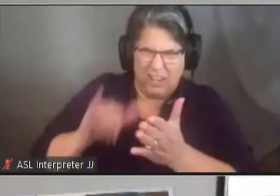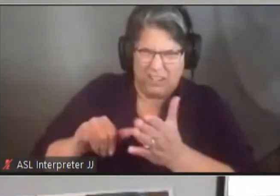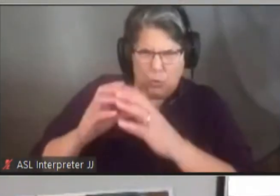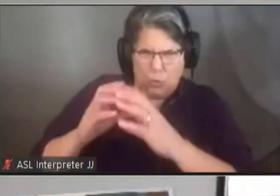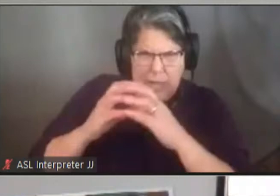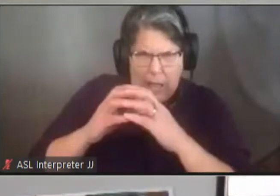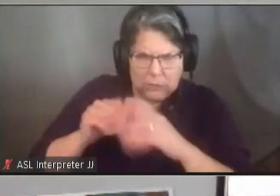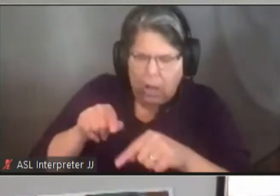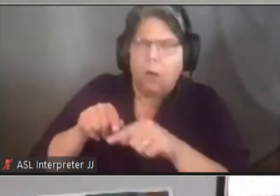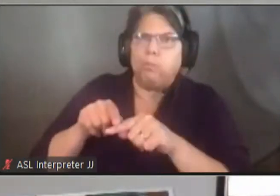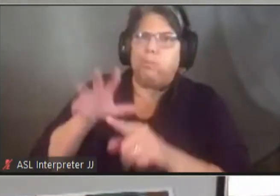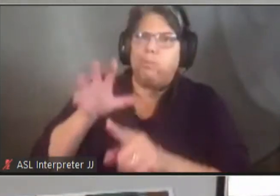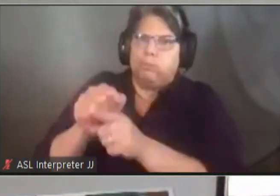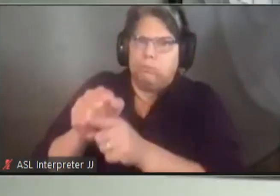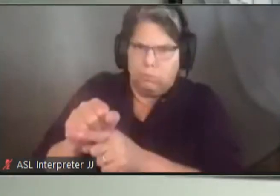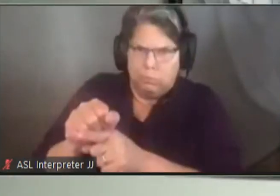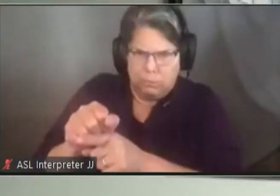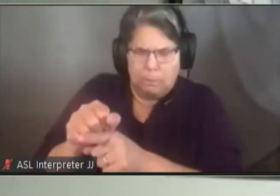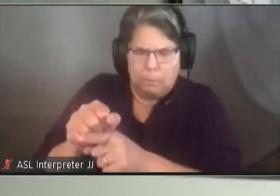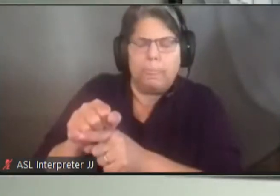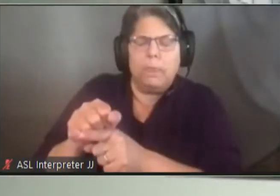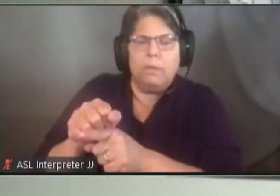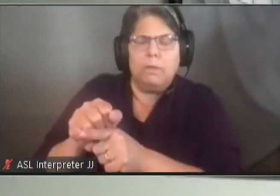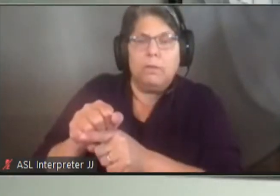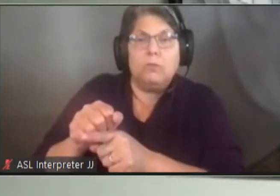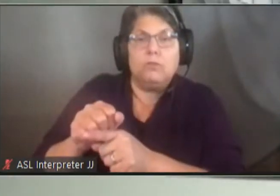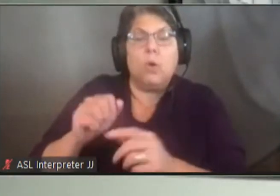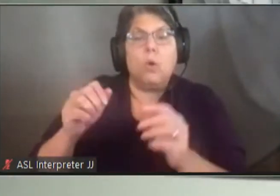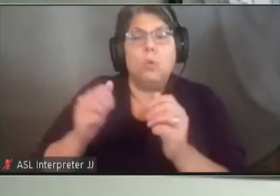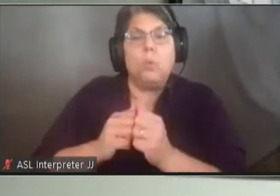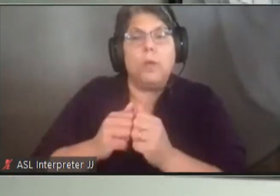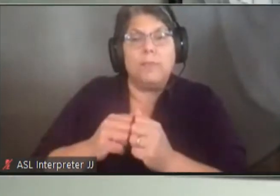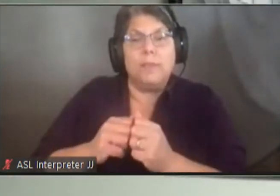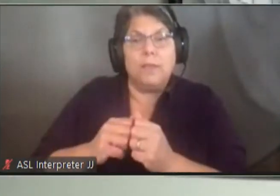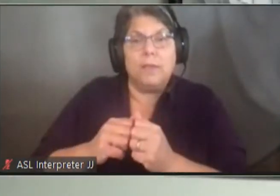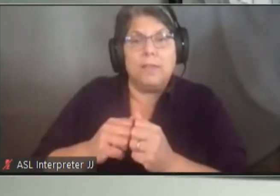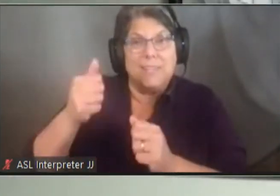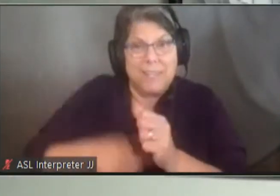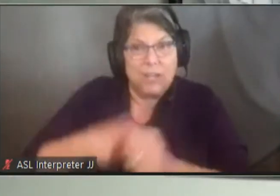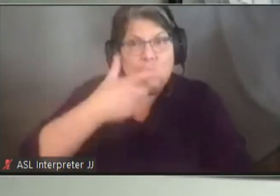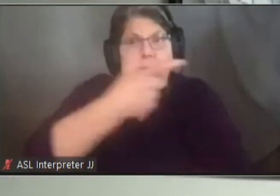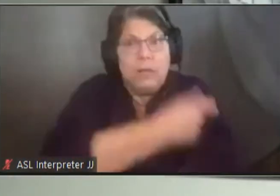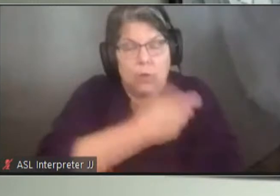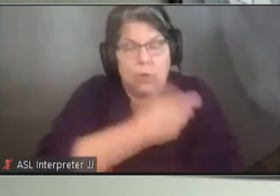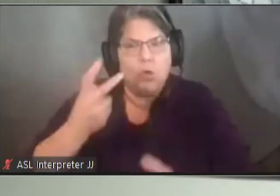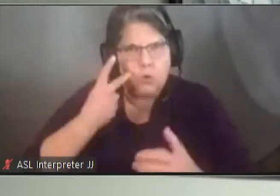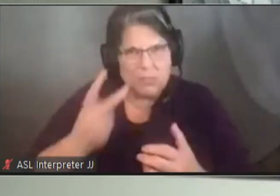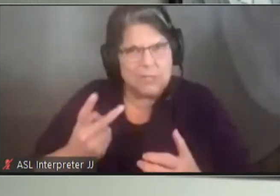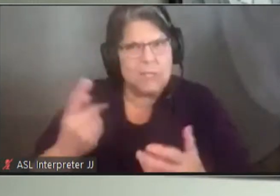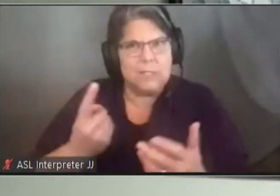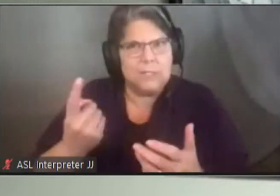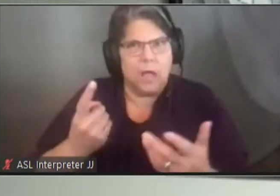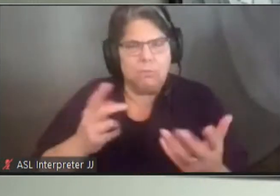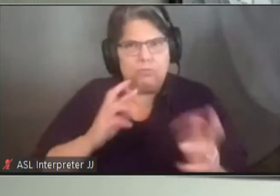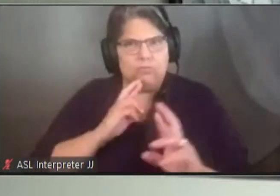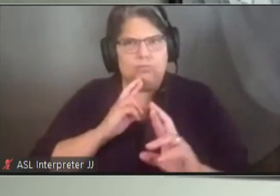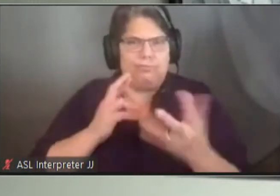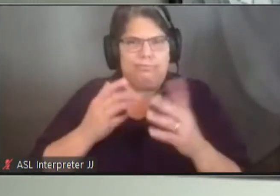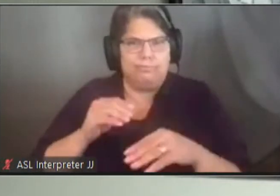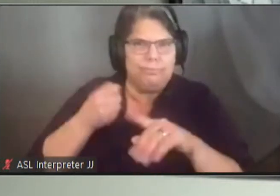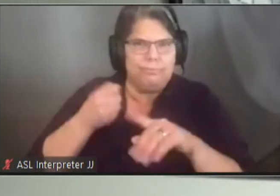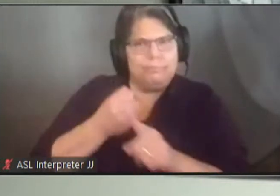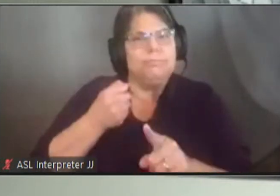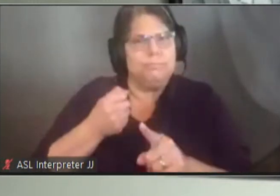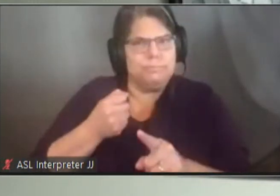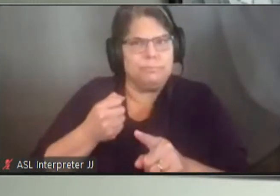them. So with each vaccine, we like to see some kind of a reaction. It tells us it's working. It's not